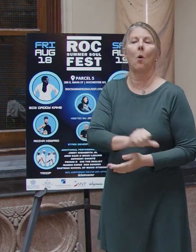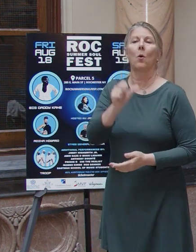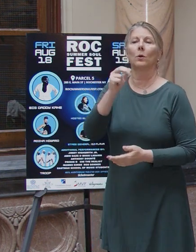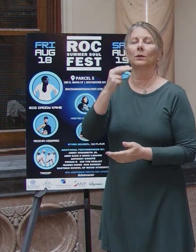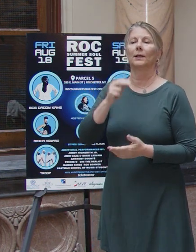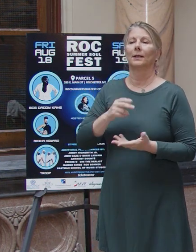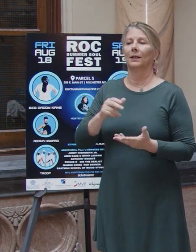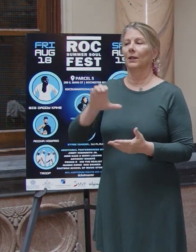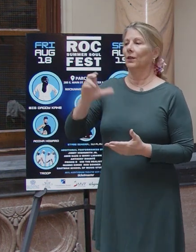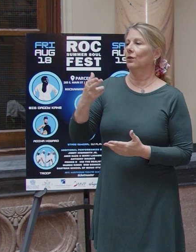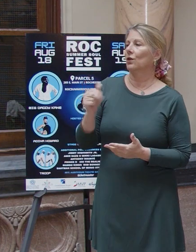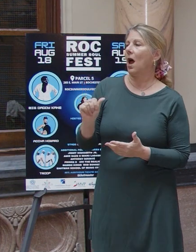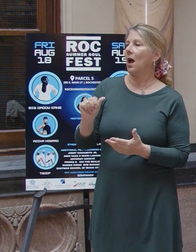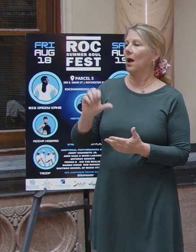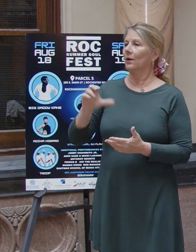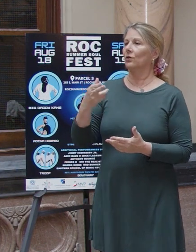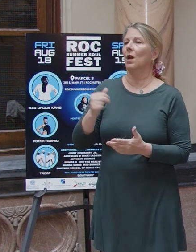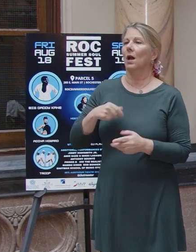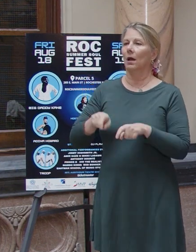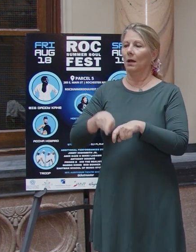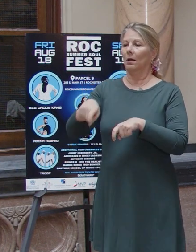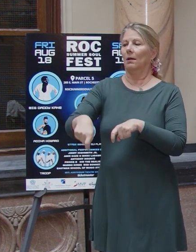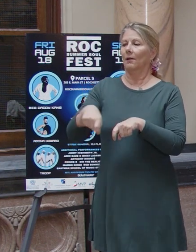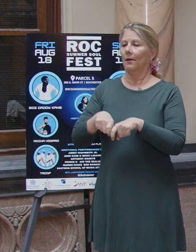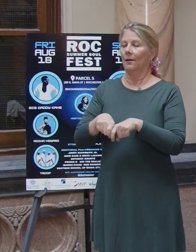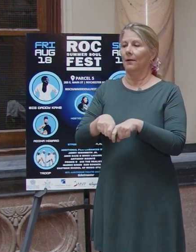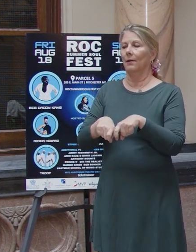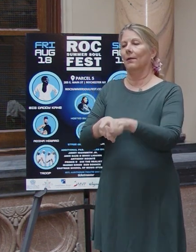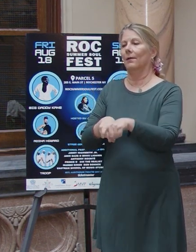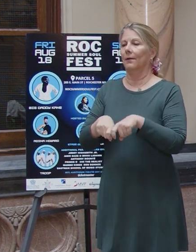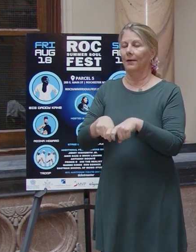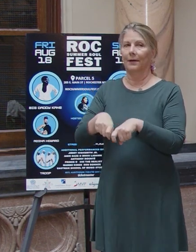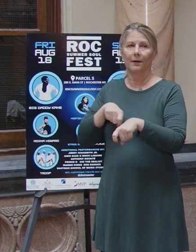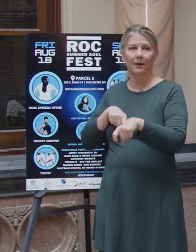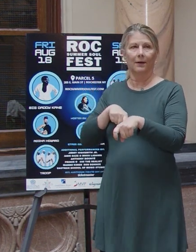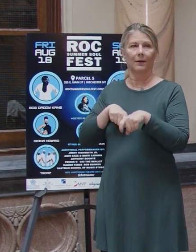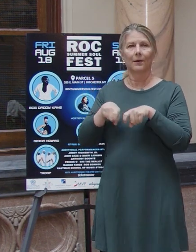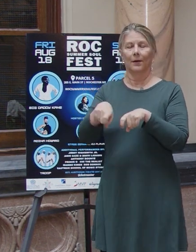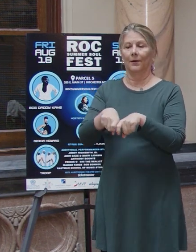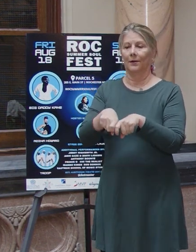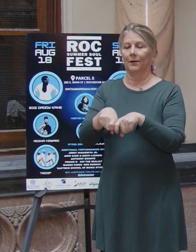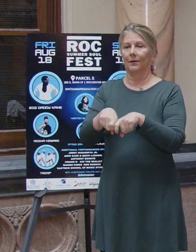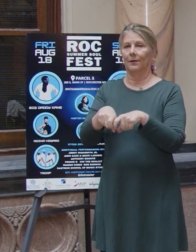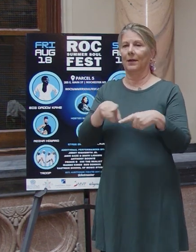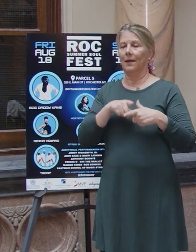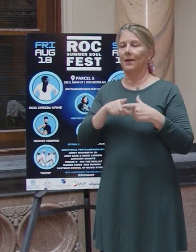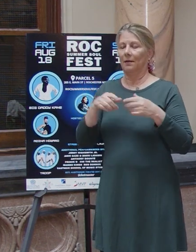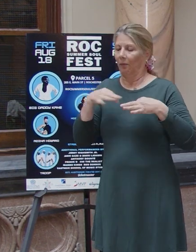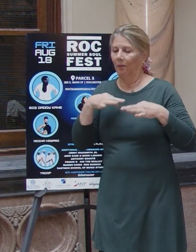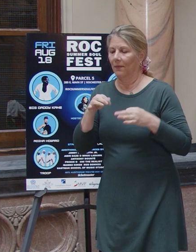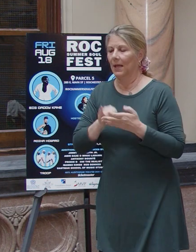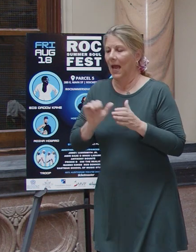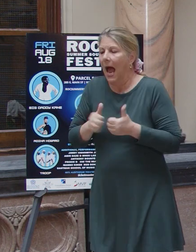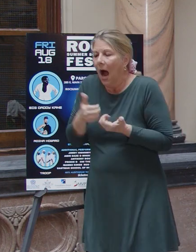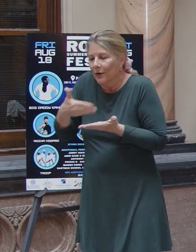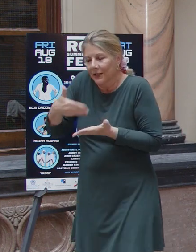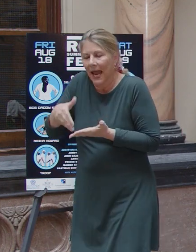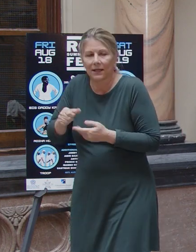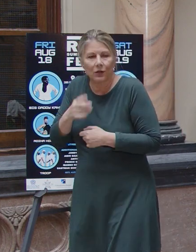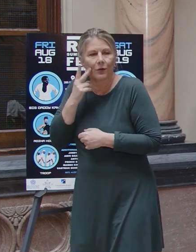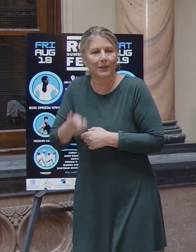with it. So you go back, you go forward, you kick your leg, do it three times, and then you hold it, and then you... So you'll see us doing